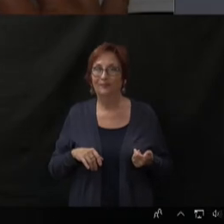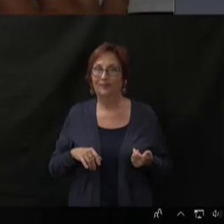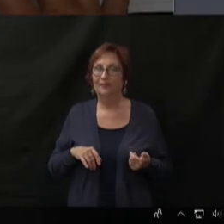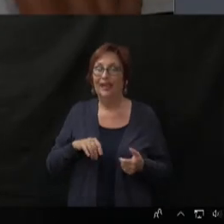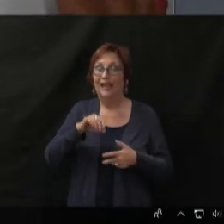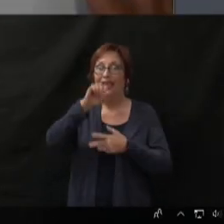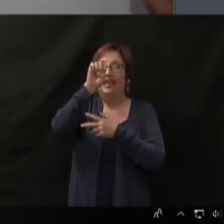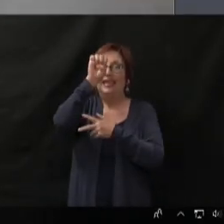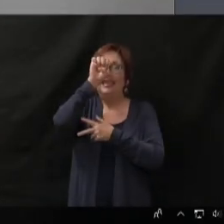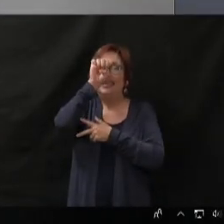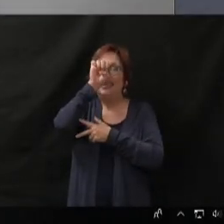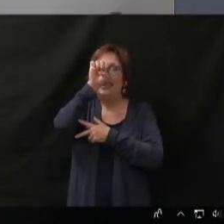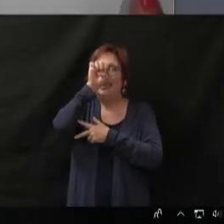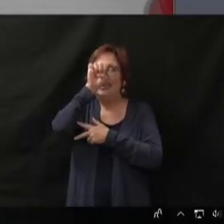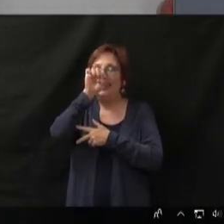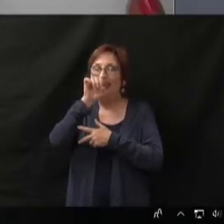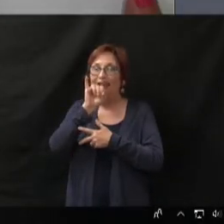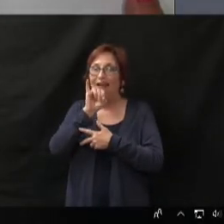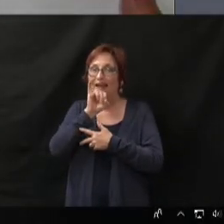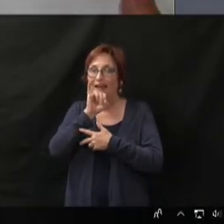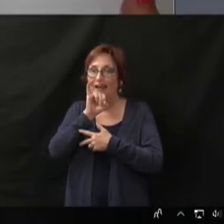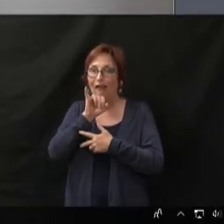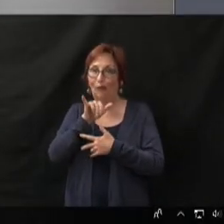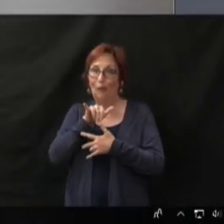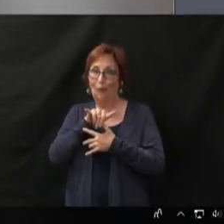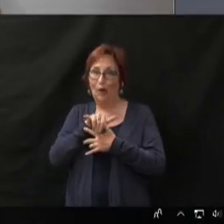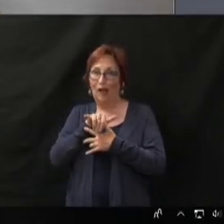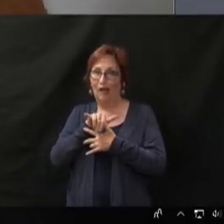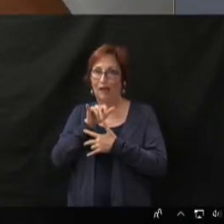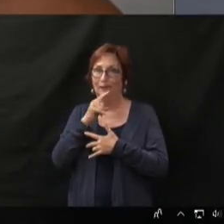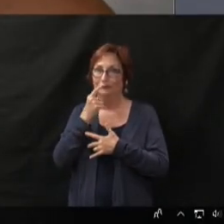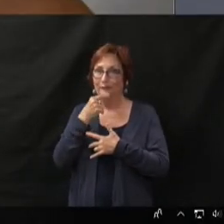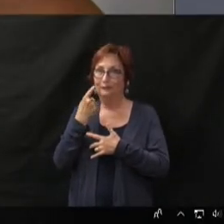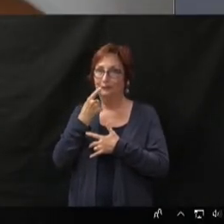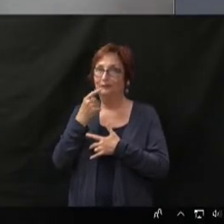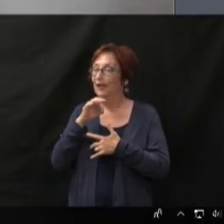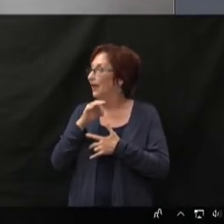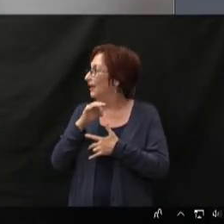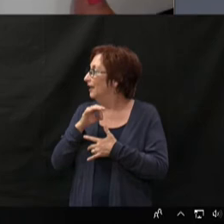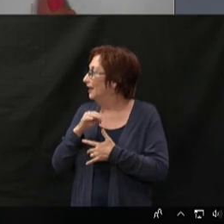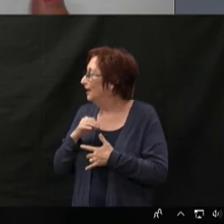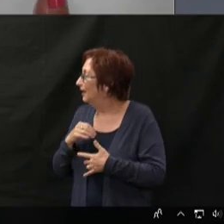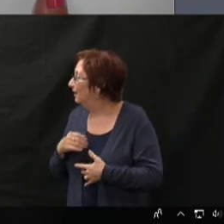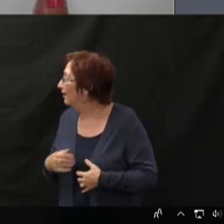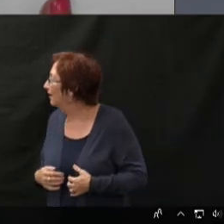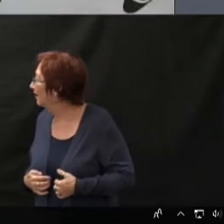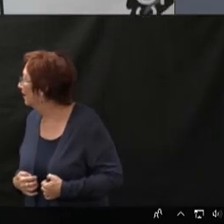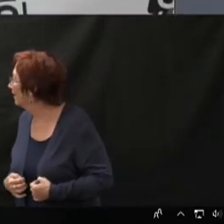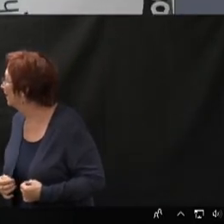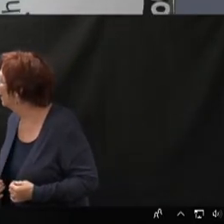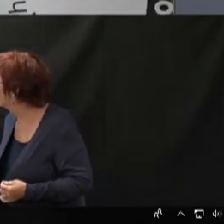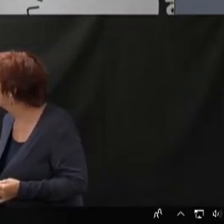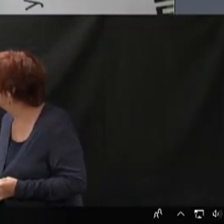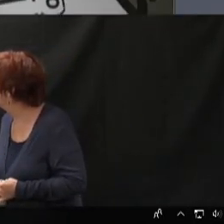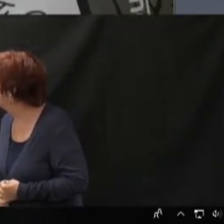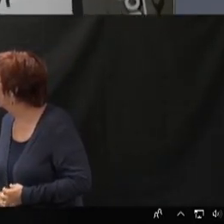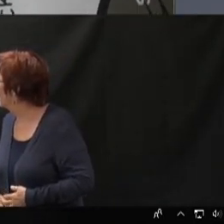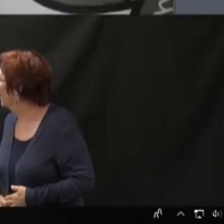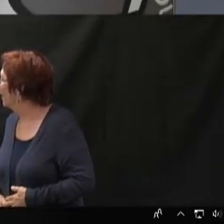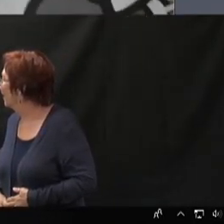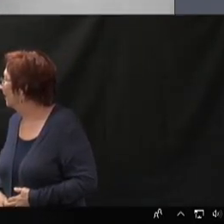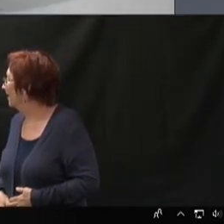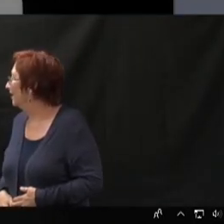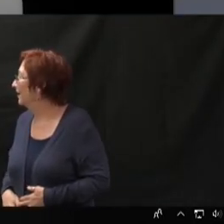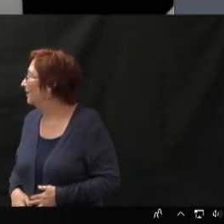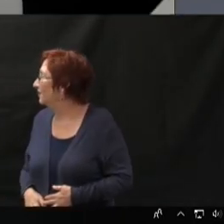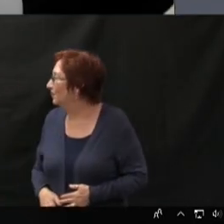Yes. It's a little creepy. Okay. I think if I wear a headband, that's exactly what I look like. I'm just kidding. Just